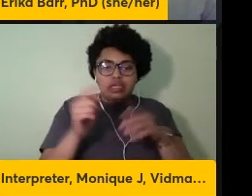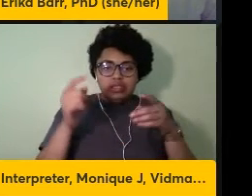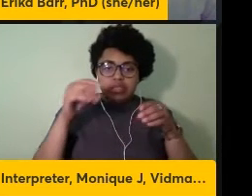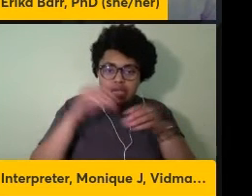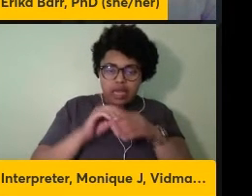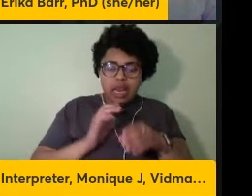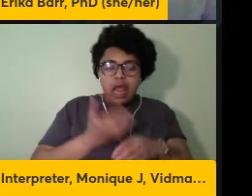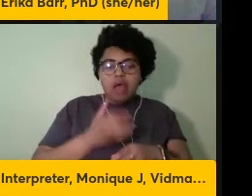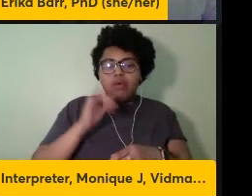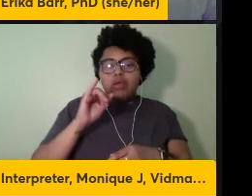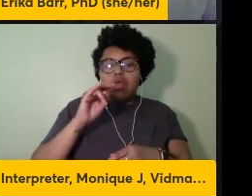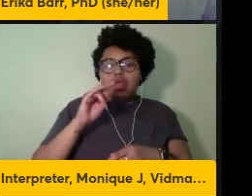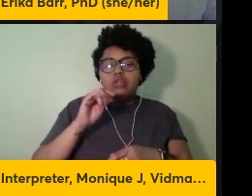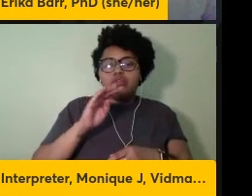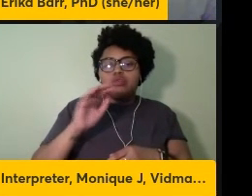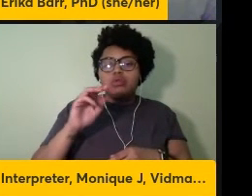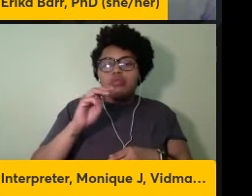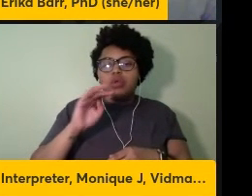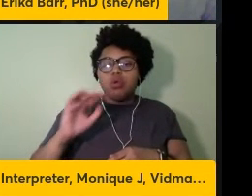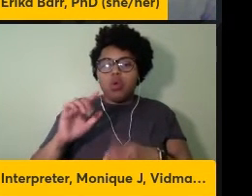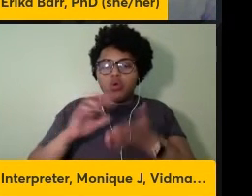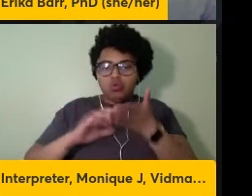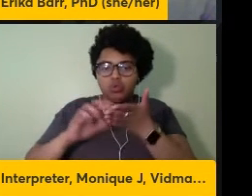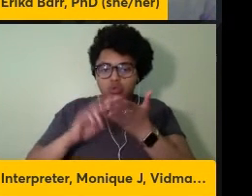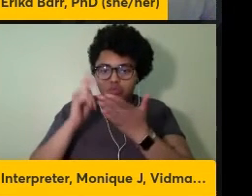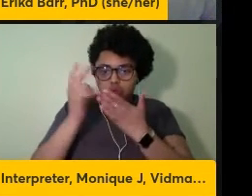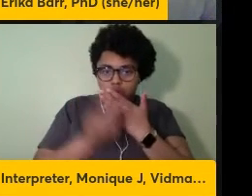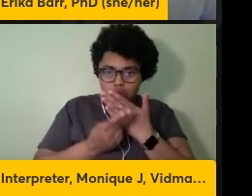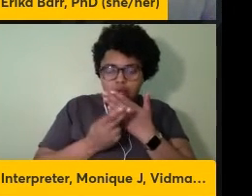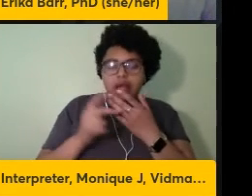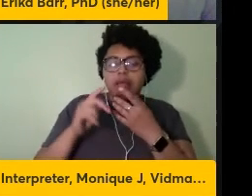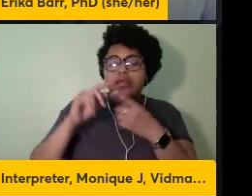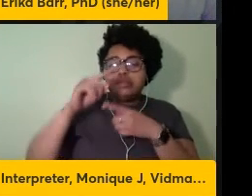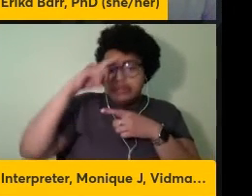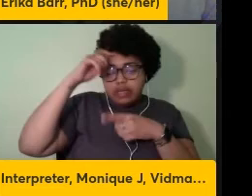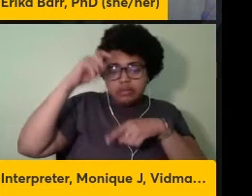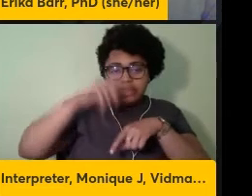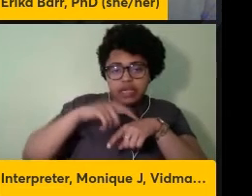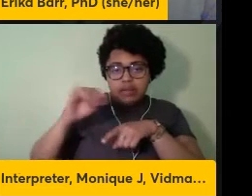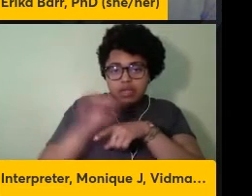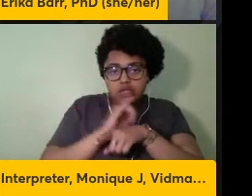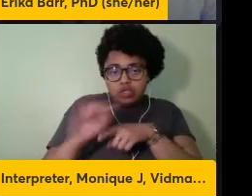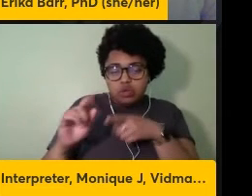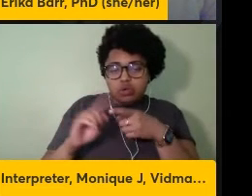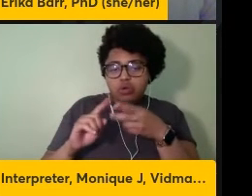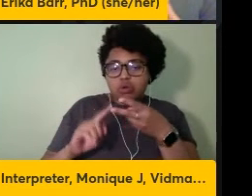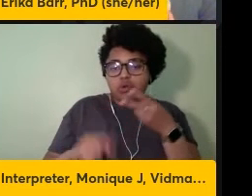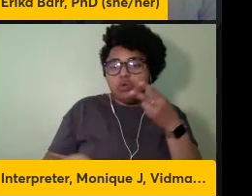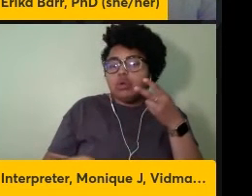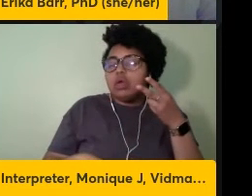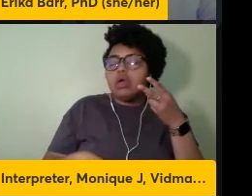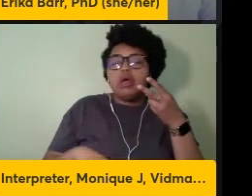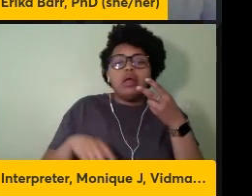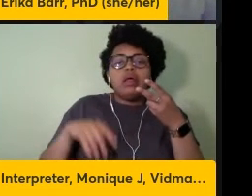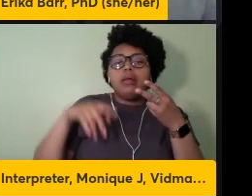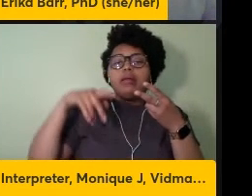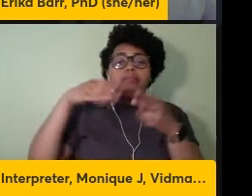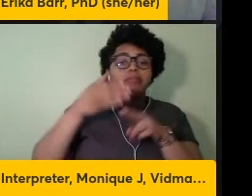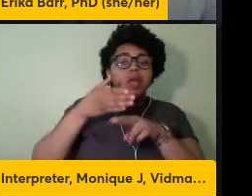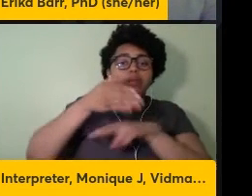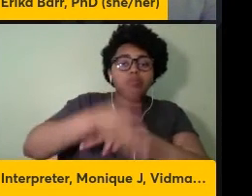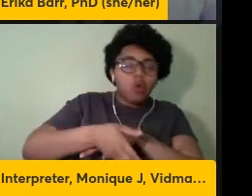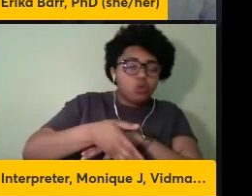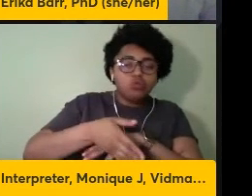program, and that ranges from the summer internship program to the postback